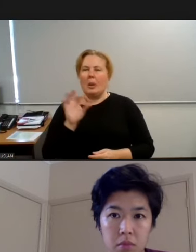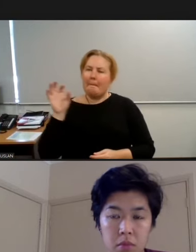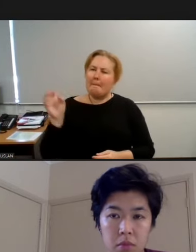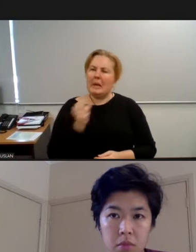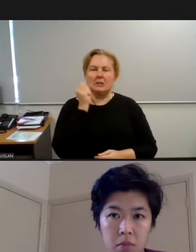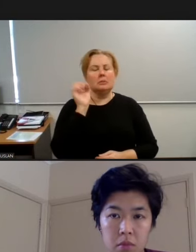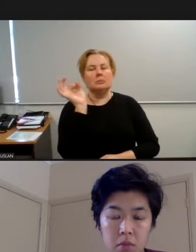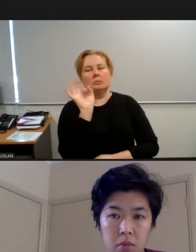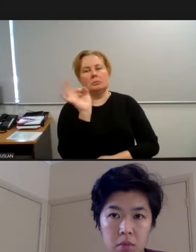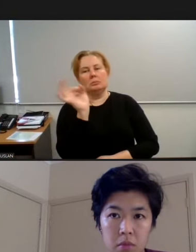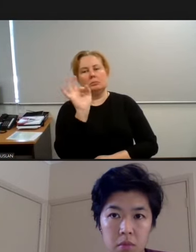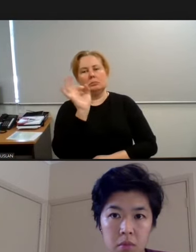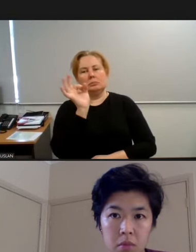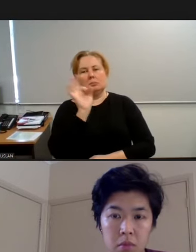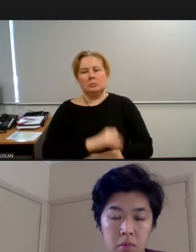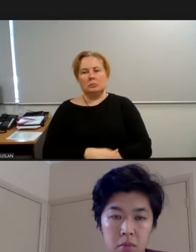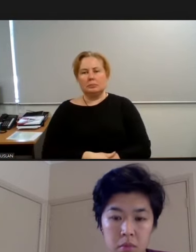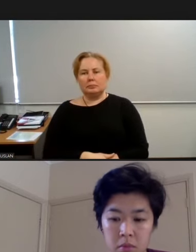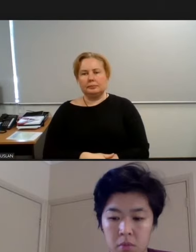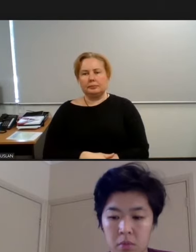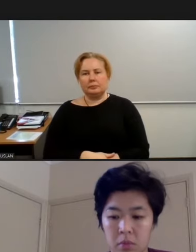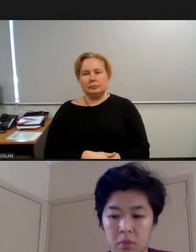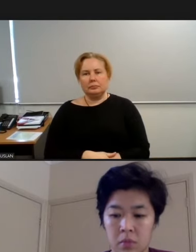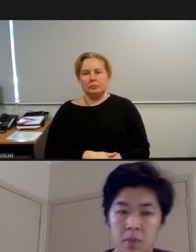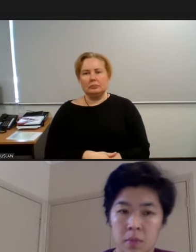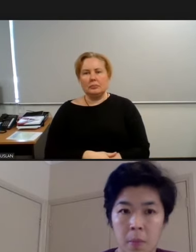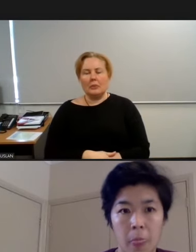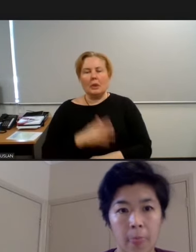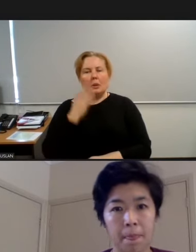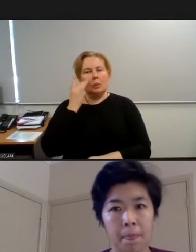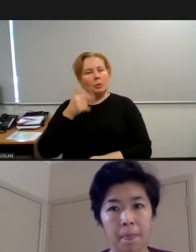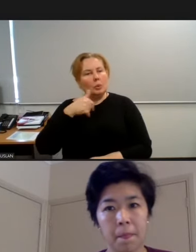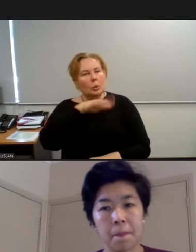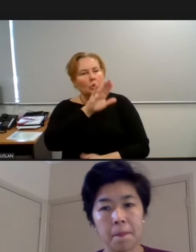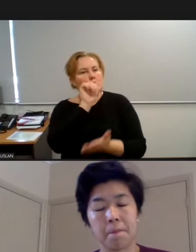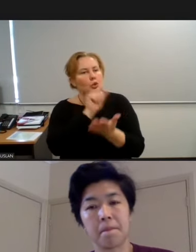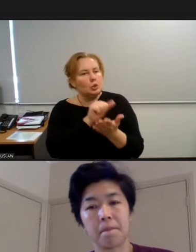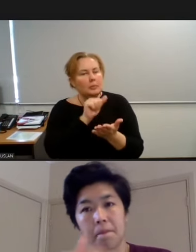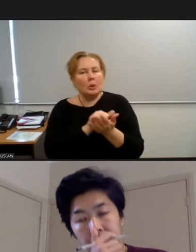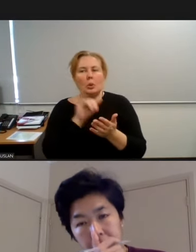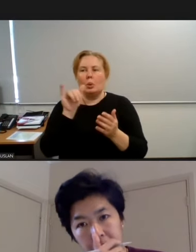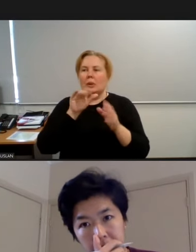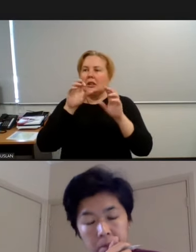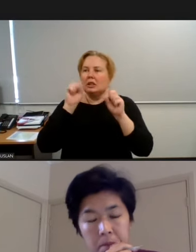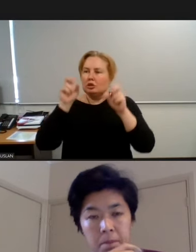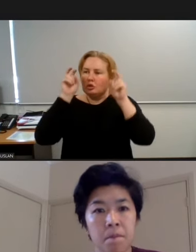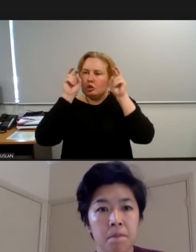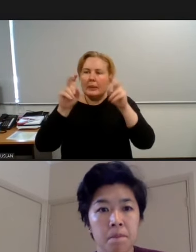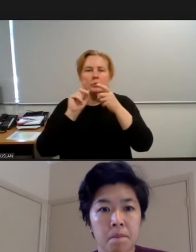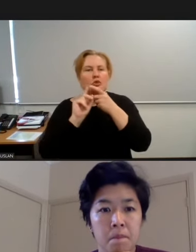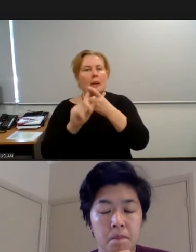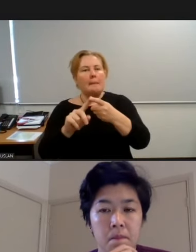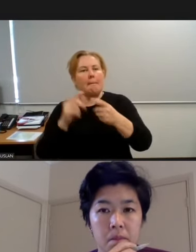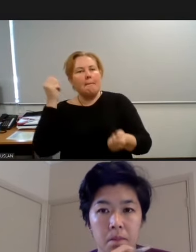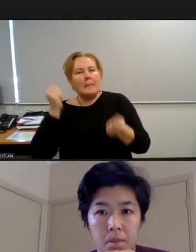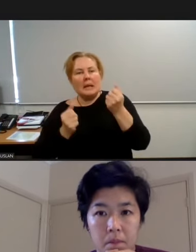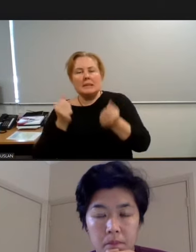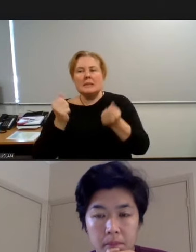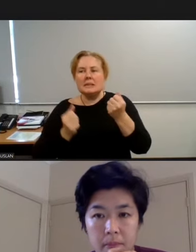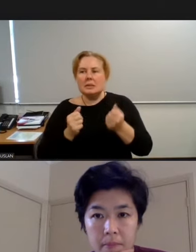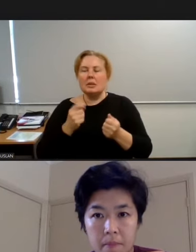to. But when you're out in the supermarket, when you're out in public transport, where possible, to maintain